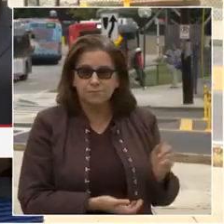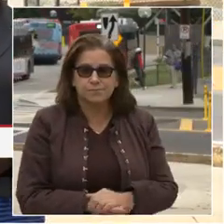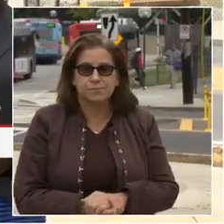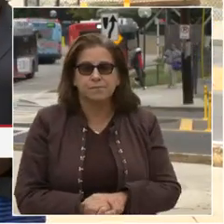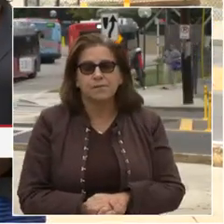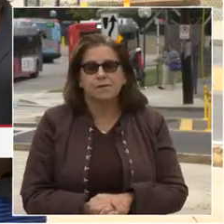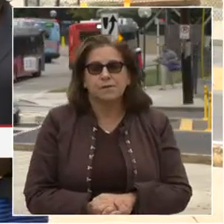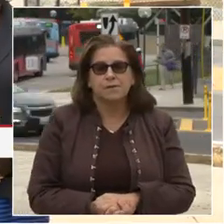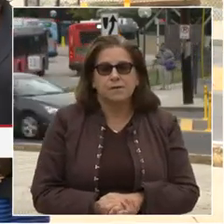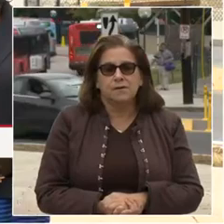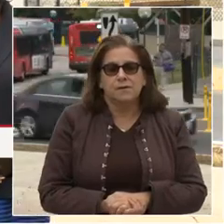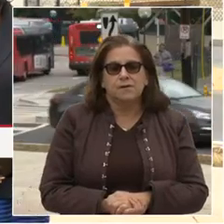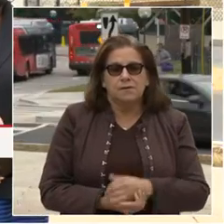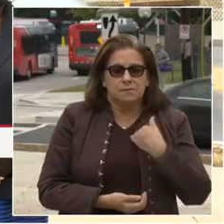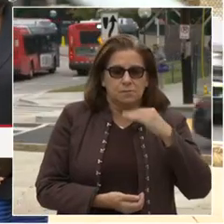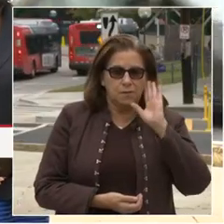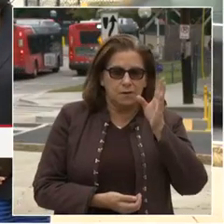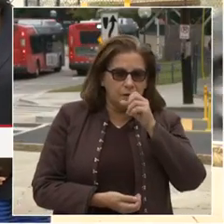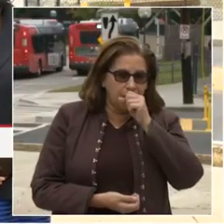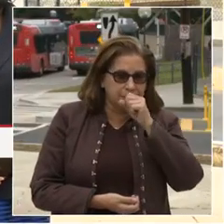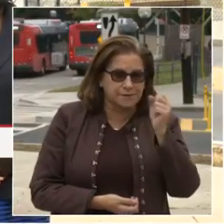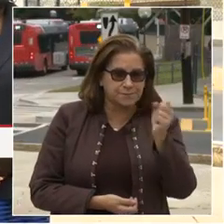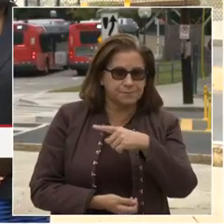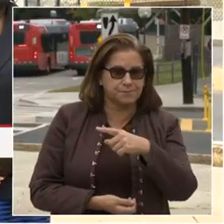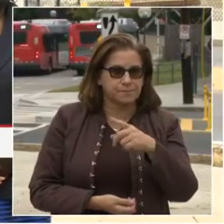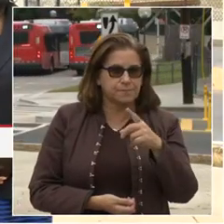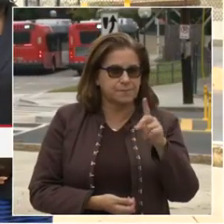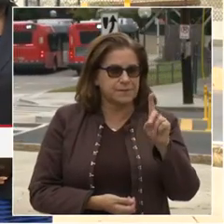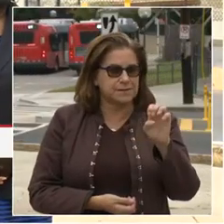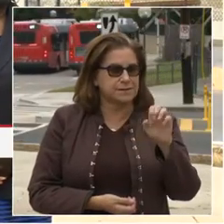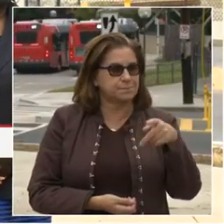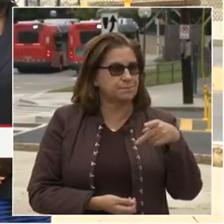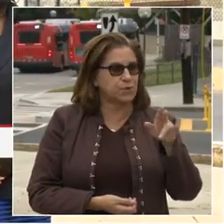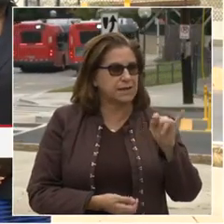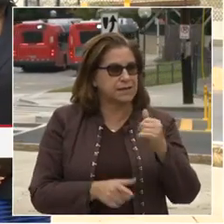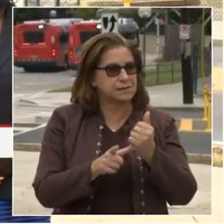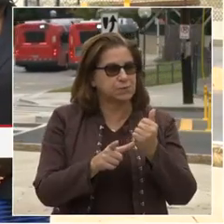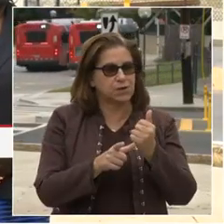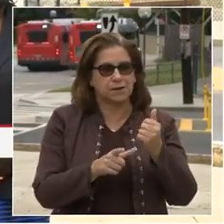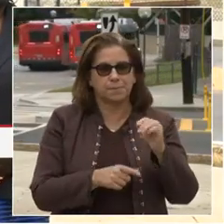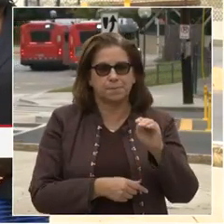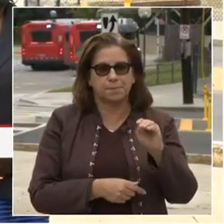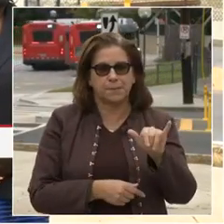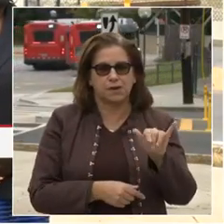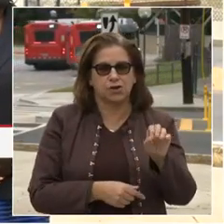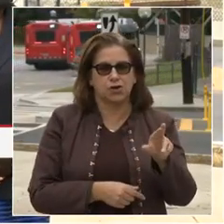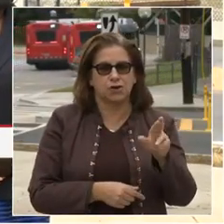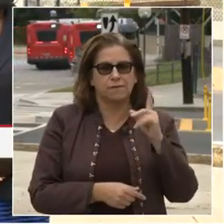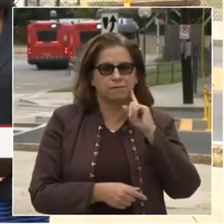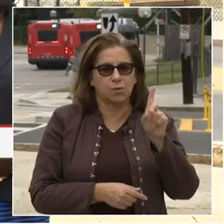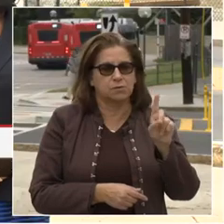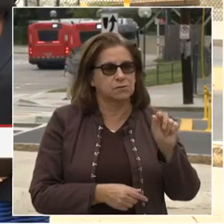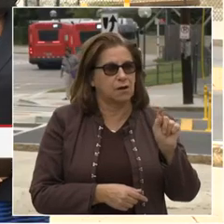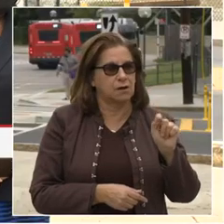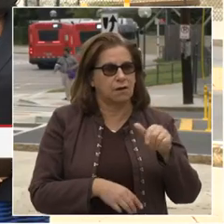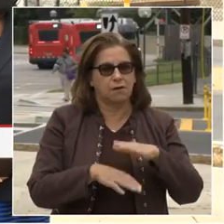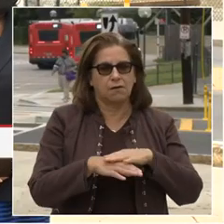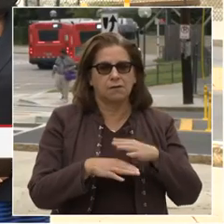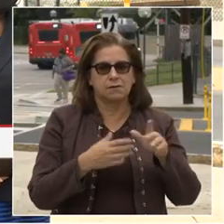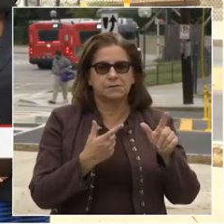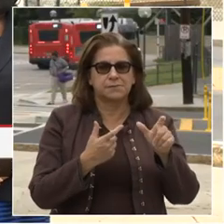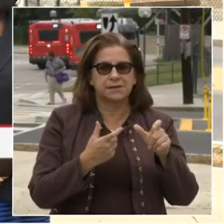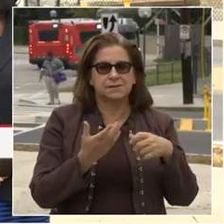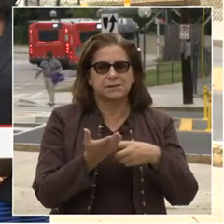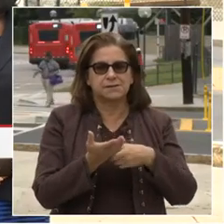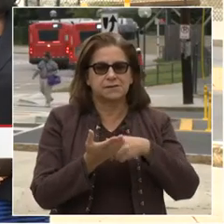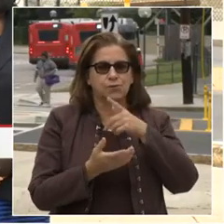I will ask Deputy Mayor Babers I to appreciate follow that. up with and then you. if I could ask a somewhat related question, more hyper-specific to neighborhoods. In Glover